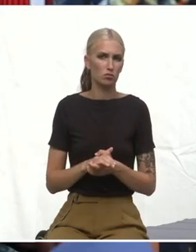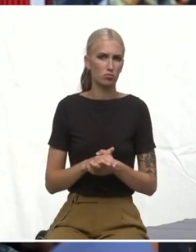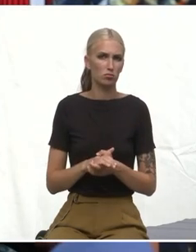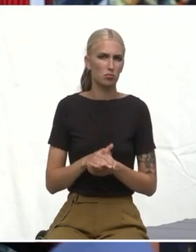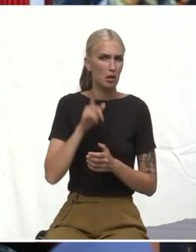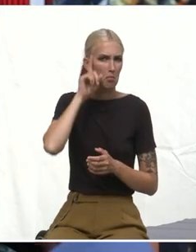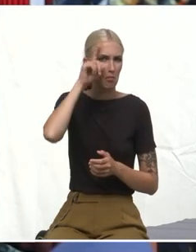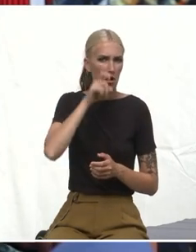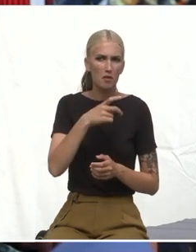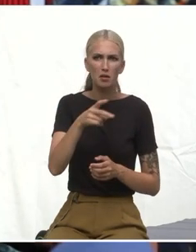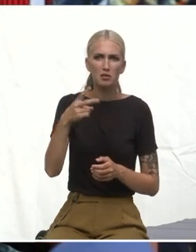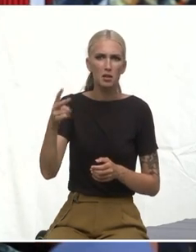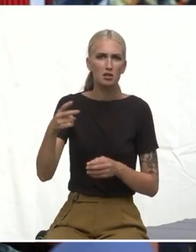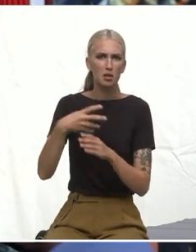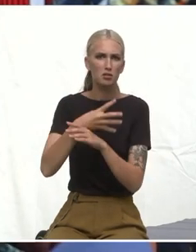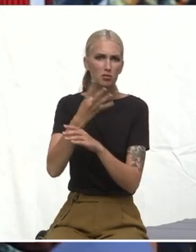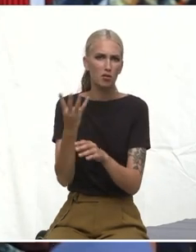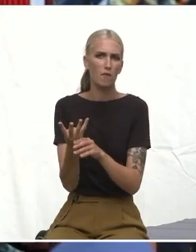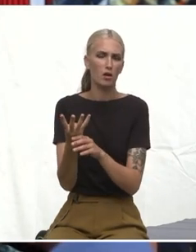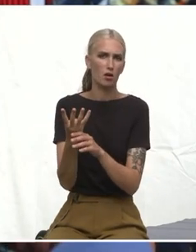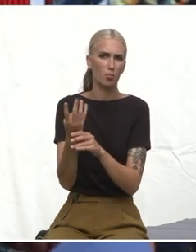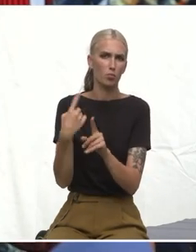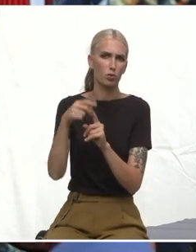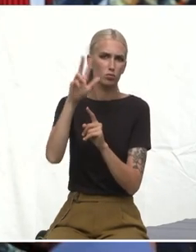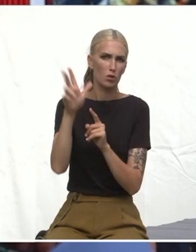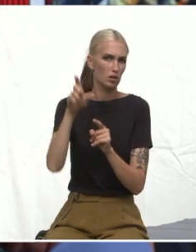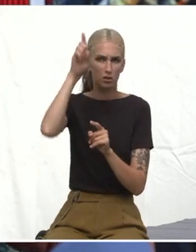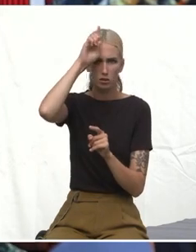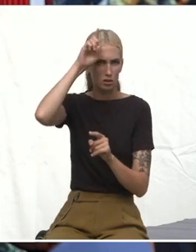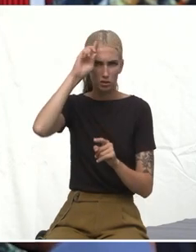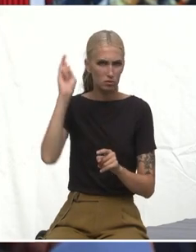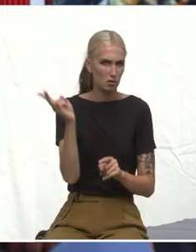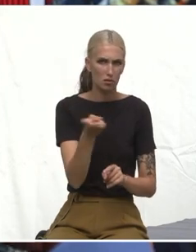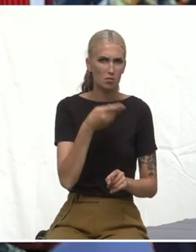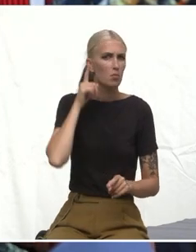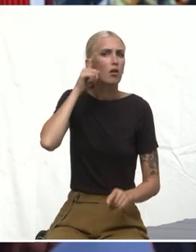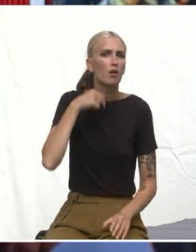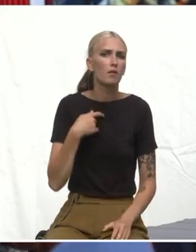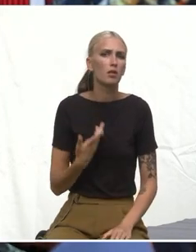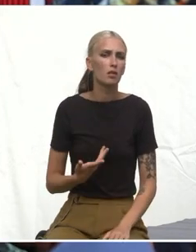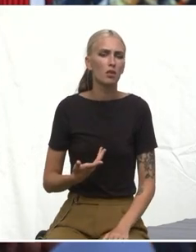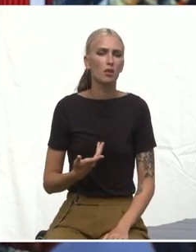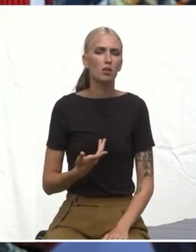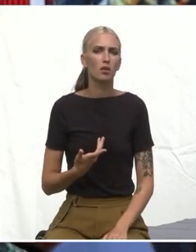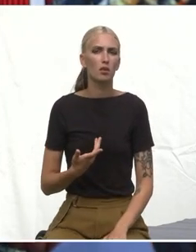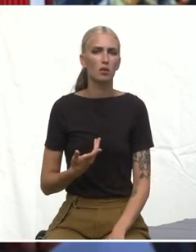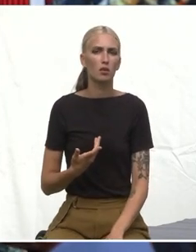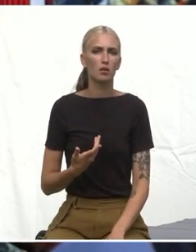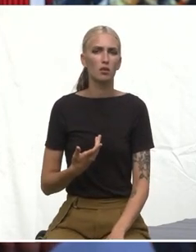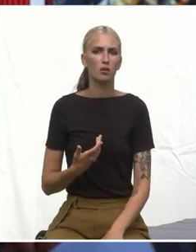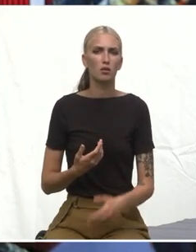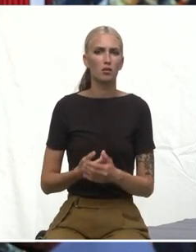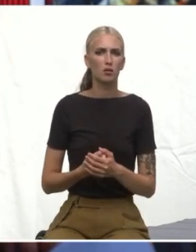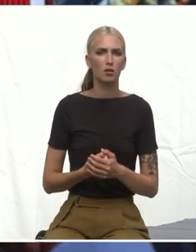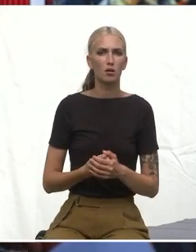in all the Nordics and the Baltics too, and then boys fall behind girls,